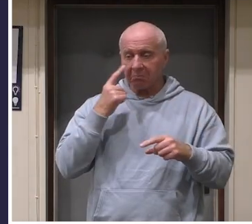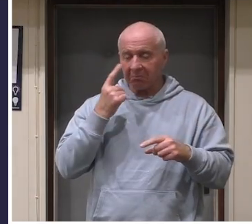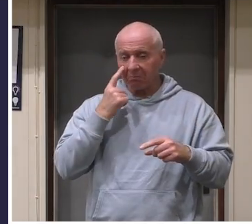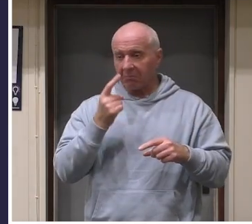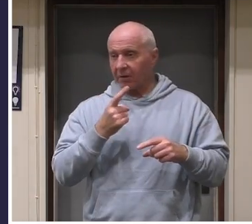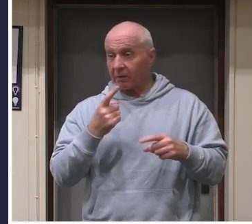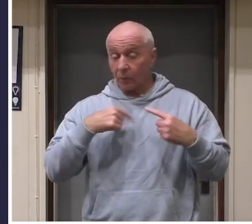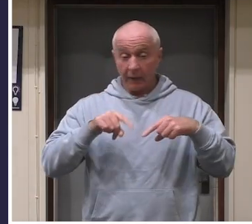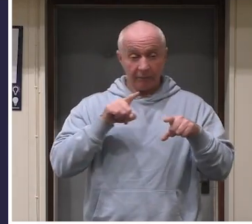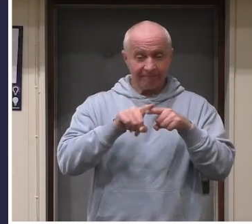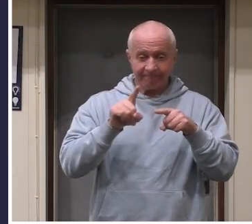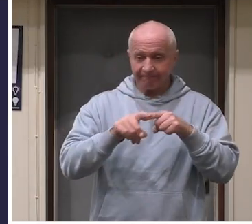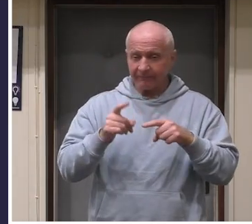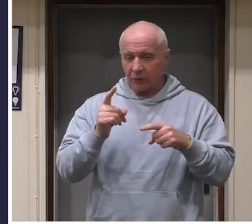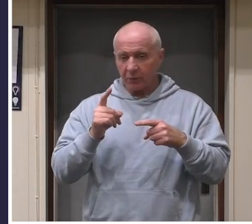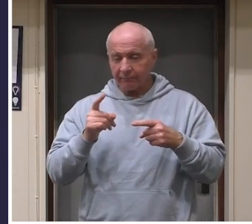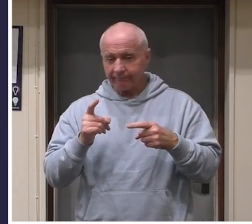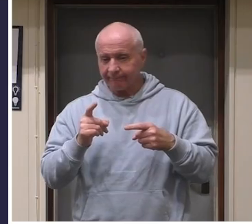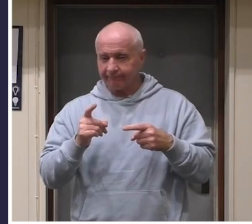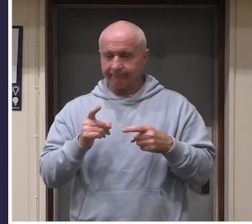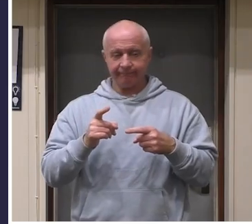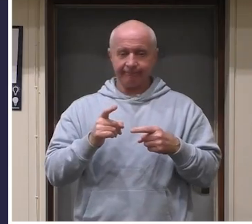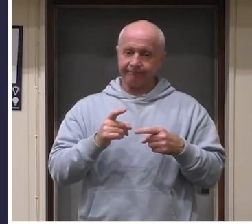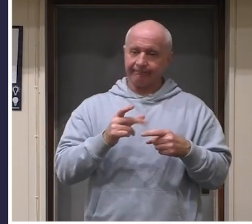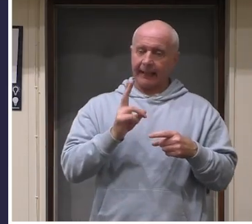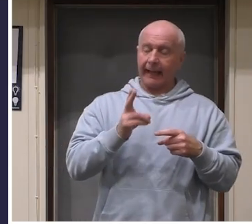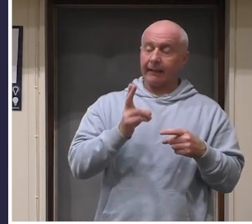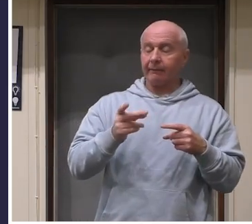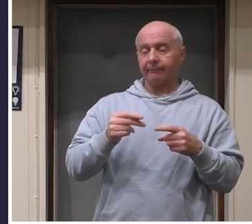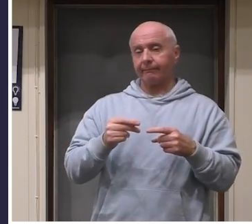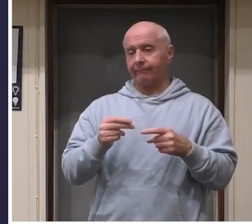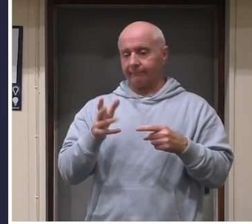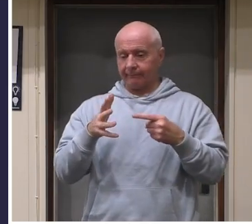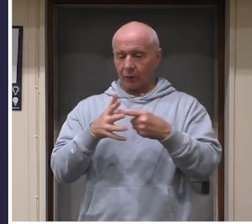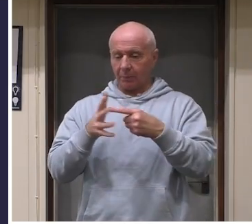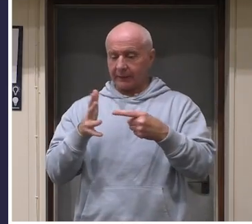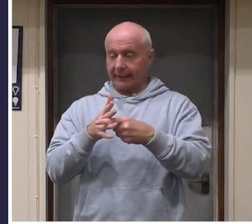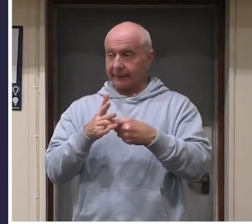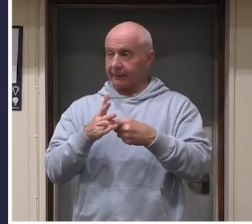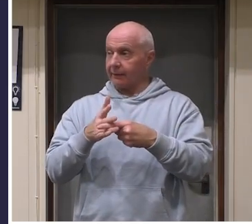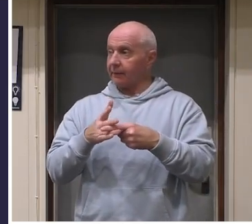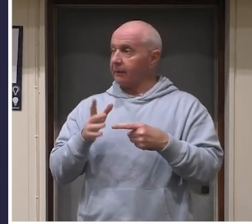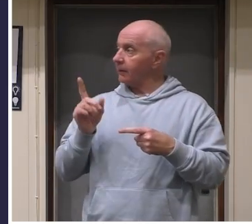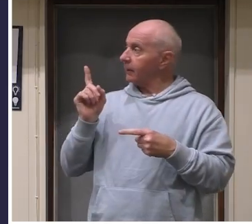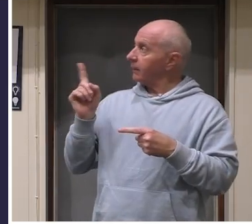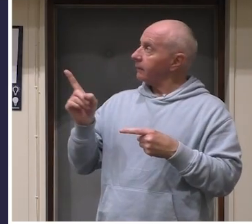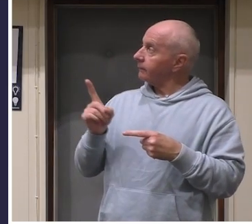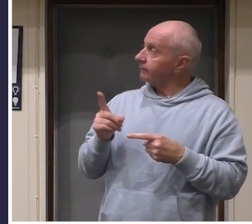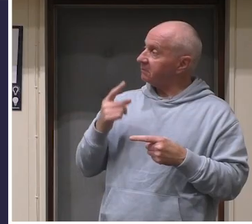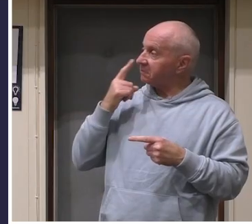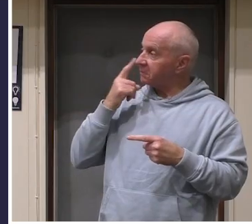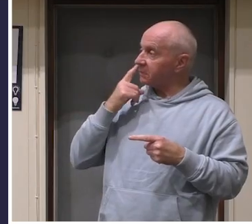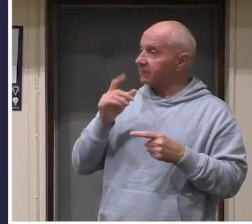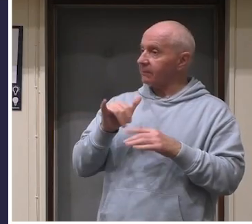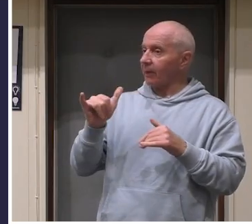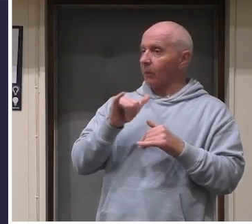things that we're trying to do to recreate a double slit for a nanoparticle. And you can tell me which one is your favorite, and I'll tell you